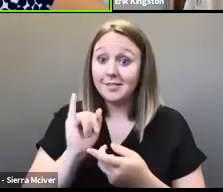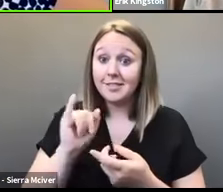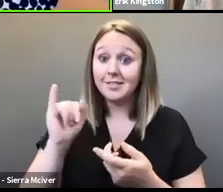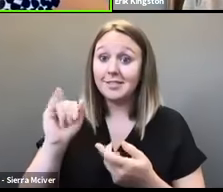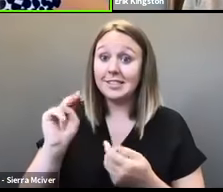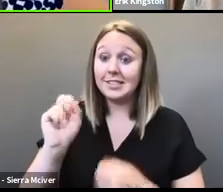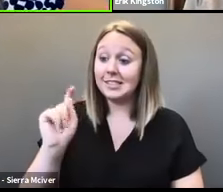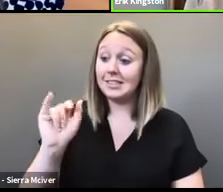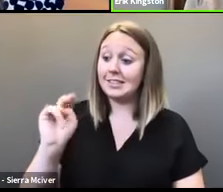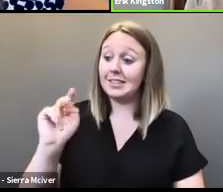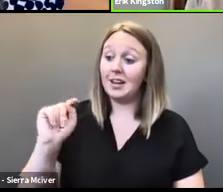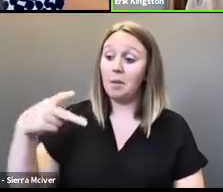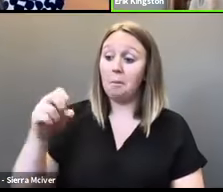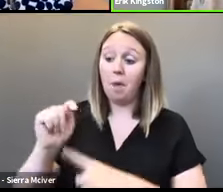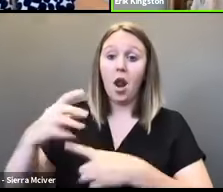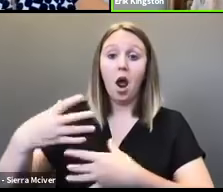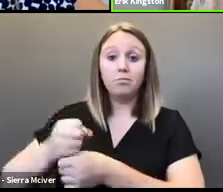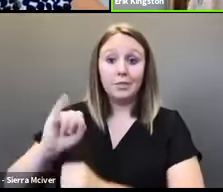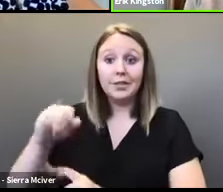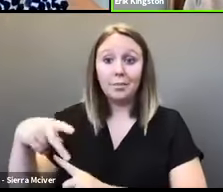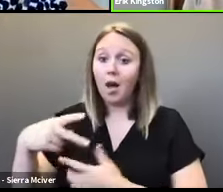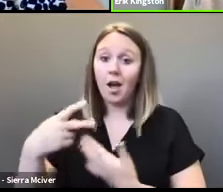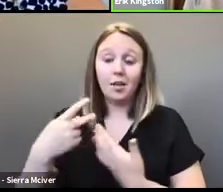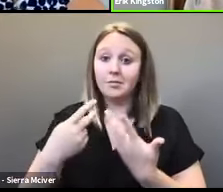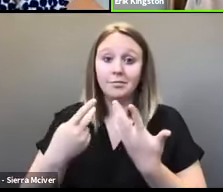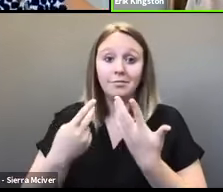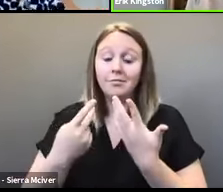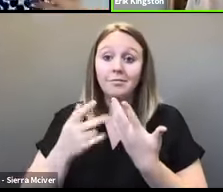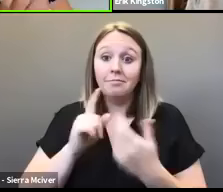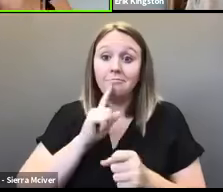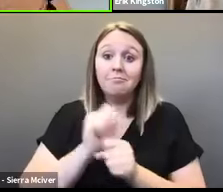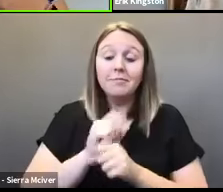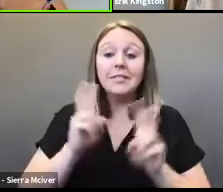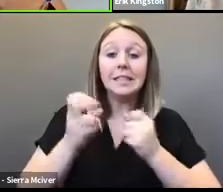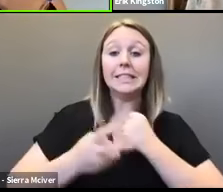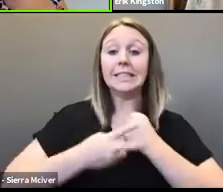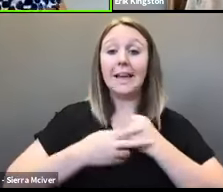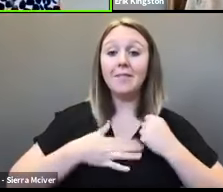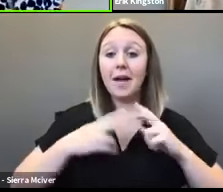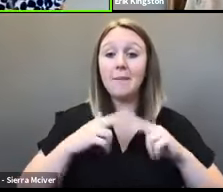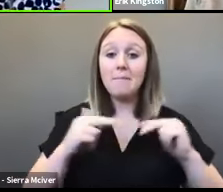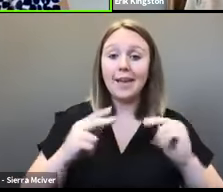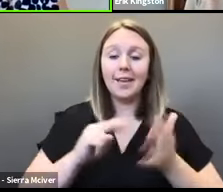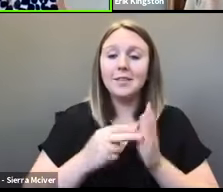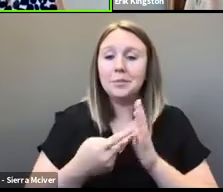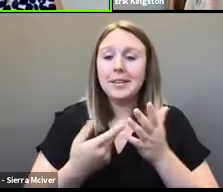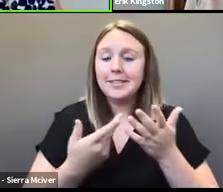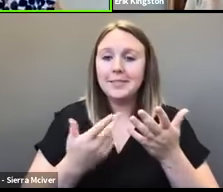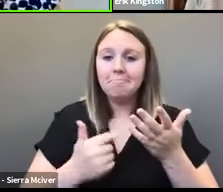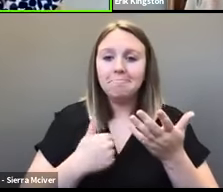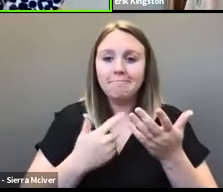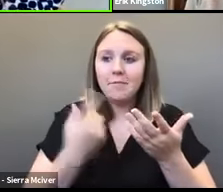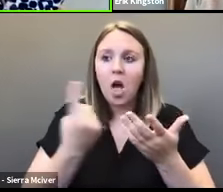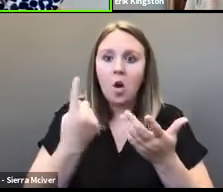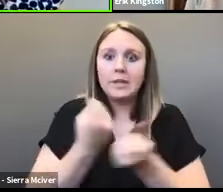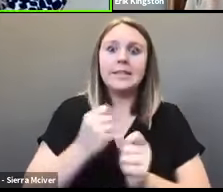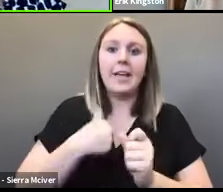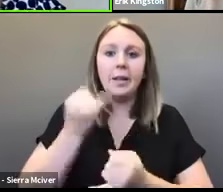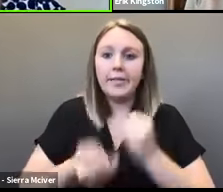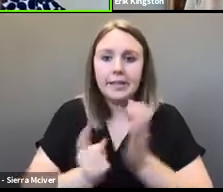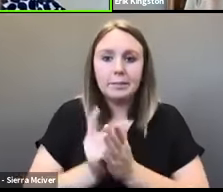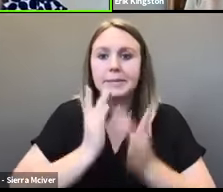you ask anyone. And cooks it too. Yeah. It does. Actually, we use our Traeger for that. I don't know if anyone uses the Traeger outside.